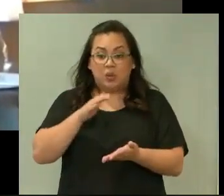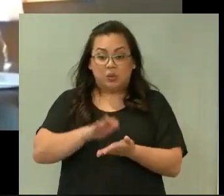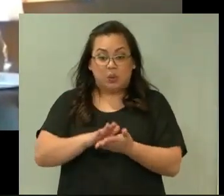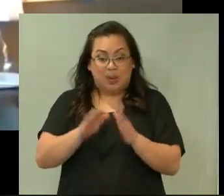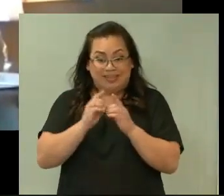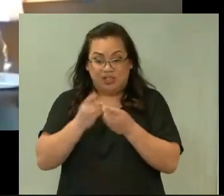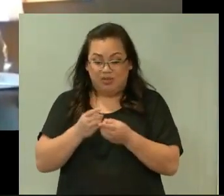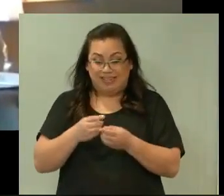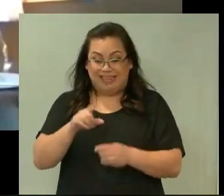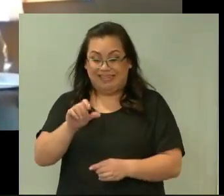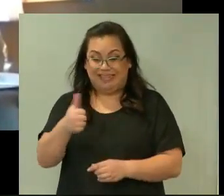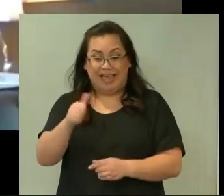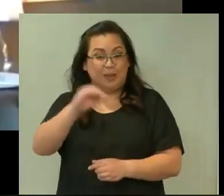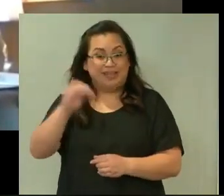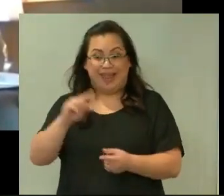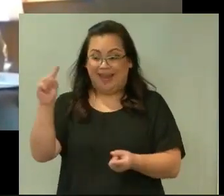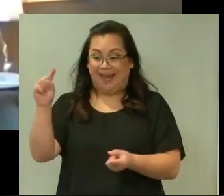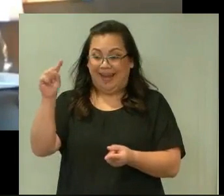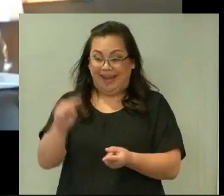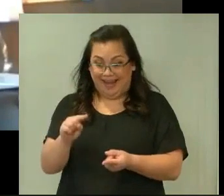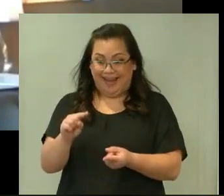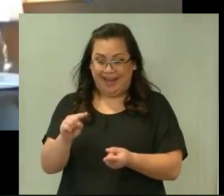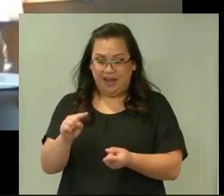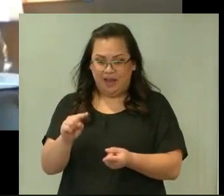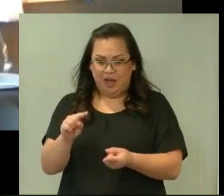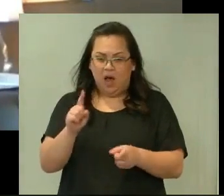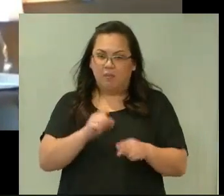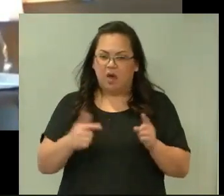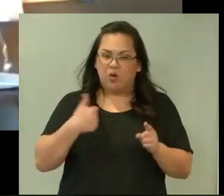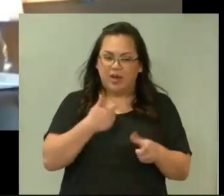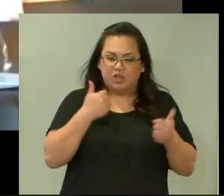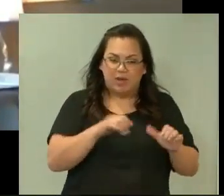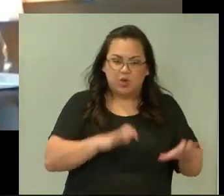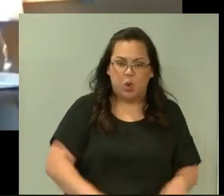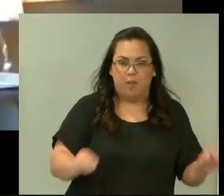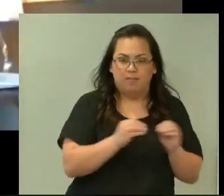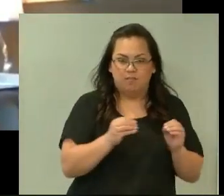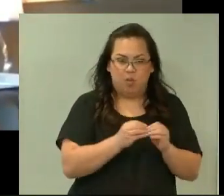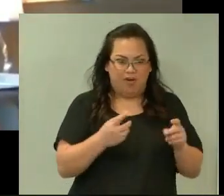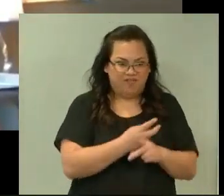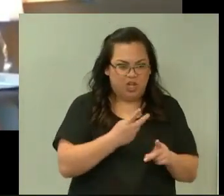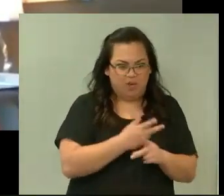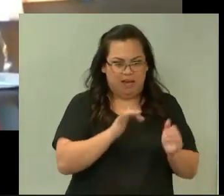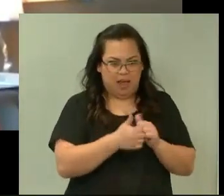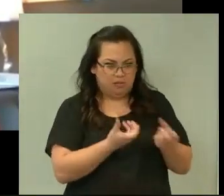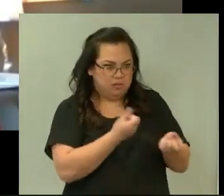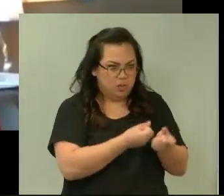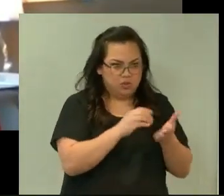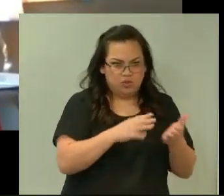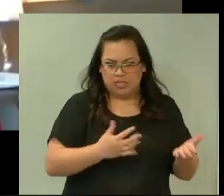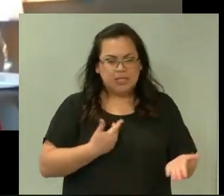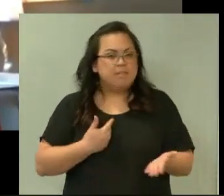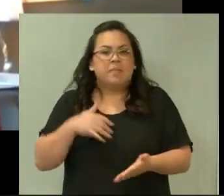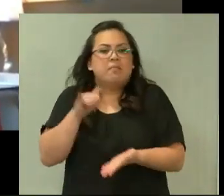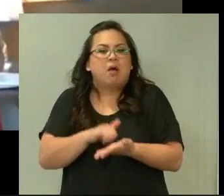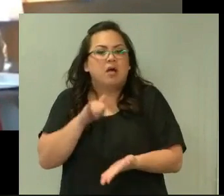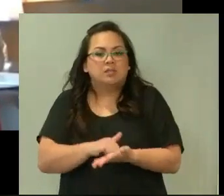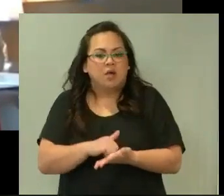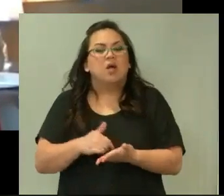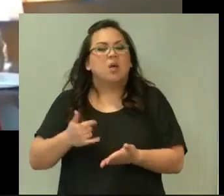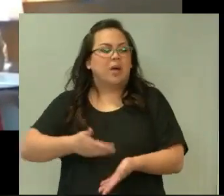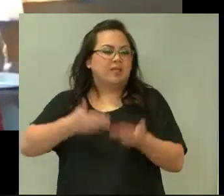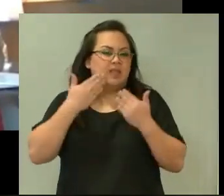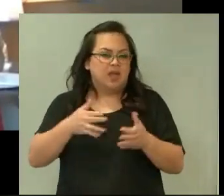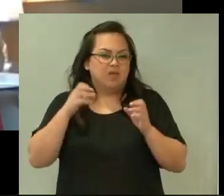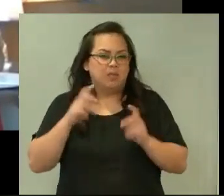funding at the same time that we're trying to do more to reopen safely. Thank you for this